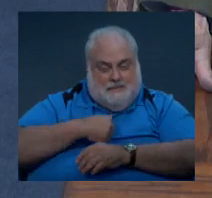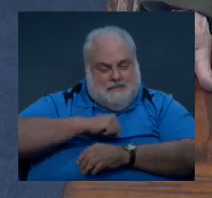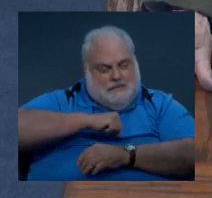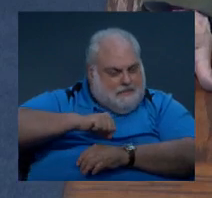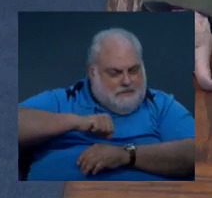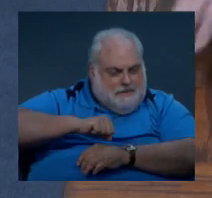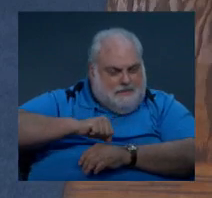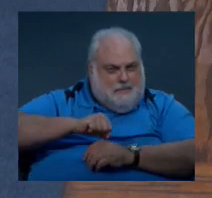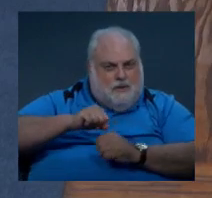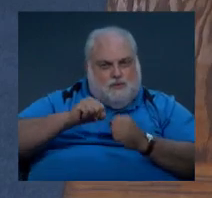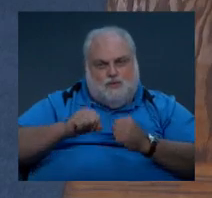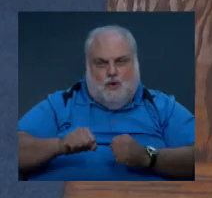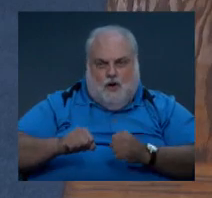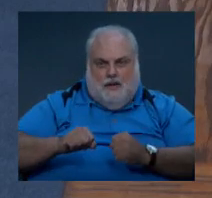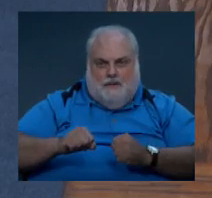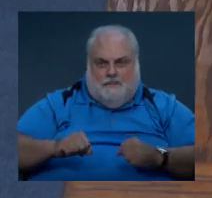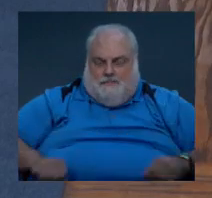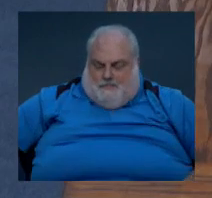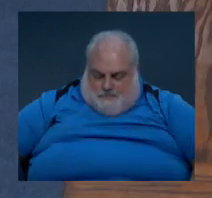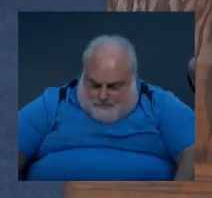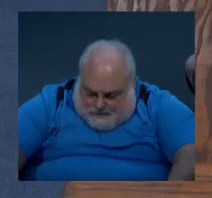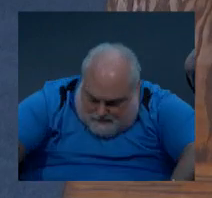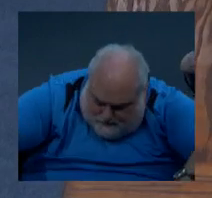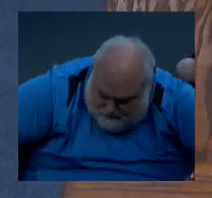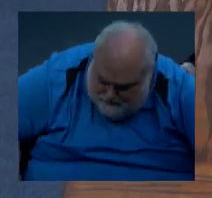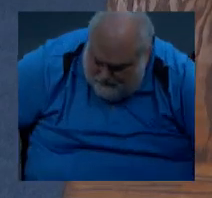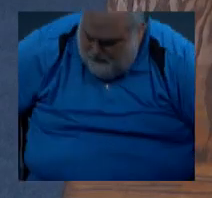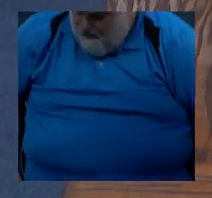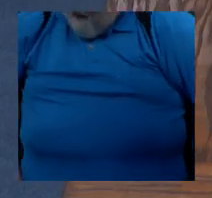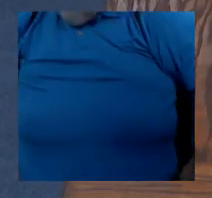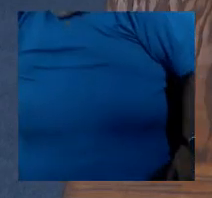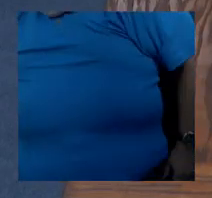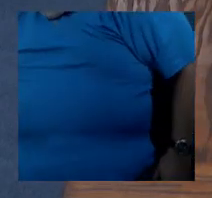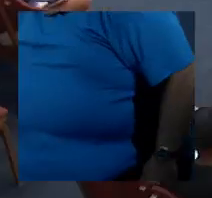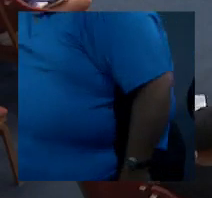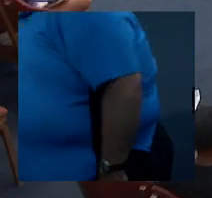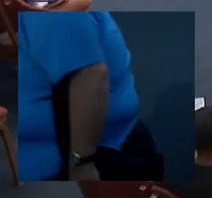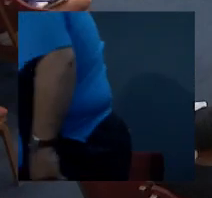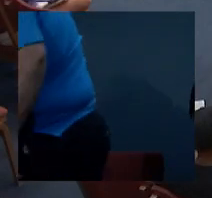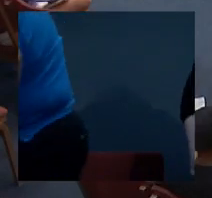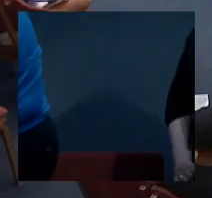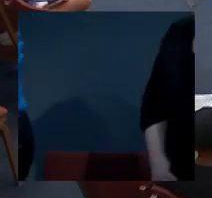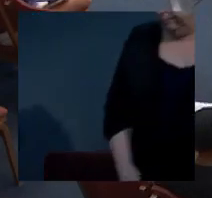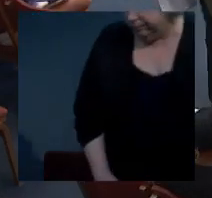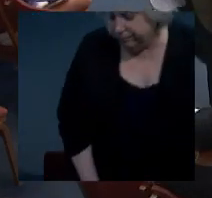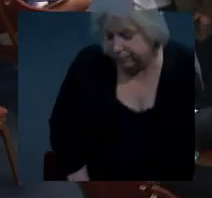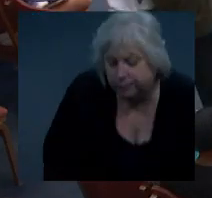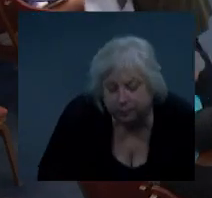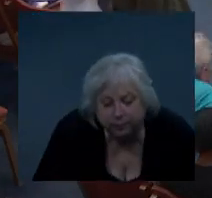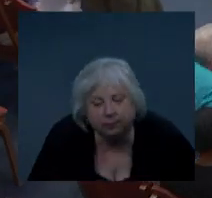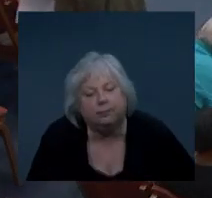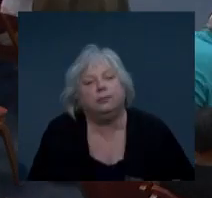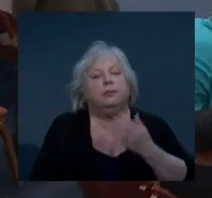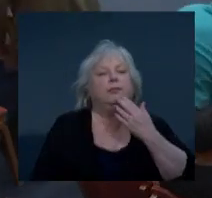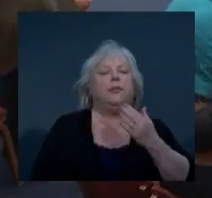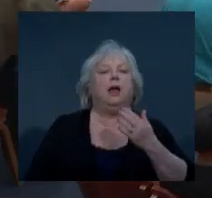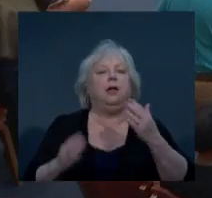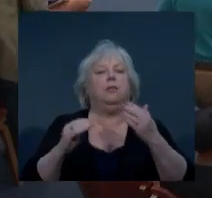please note my strong objection to this plan. Thank you. Thank you so much, Mr. Mitchell. Mr.